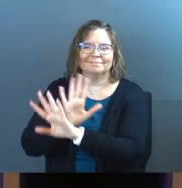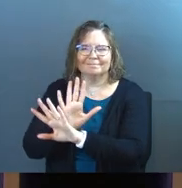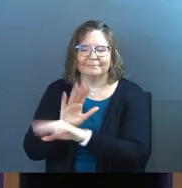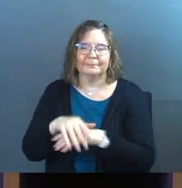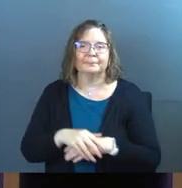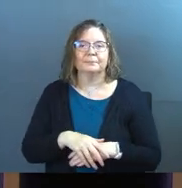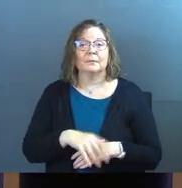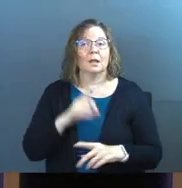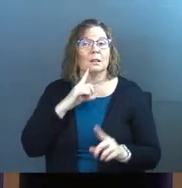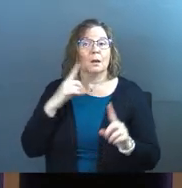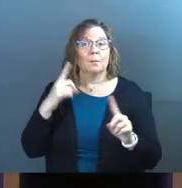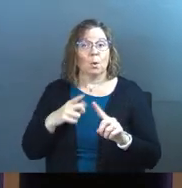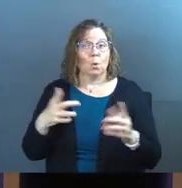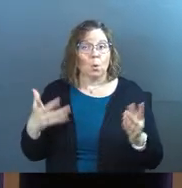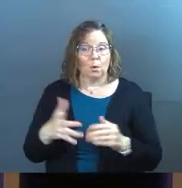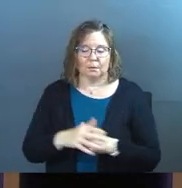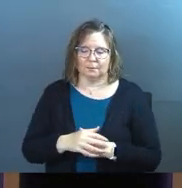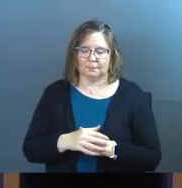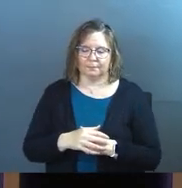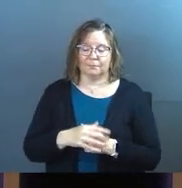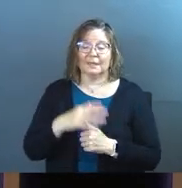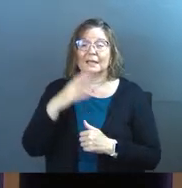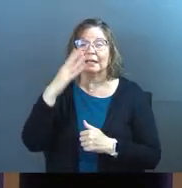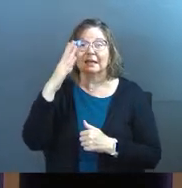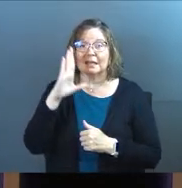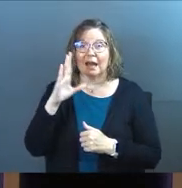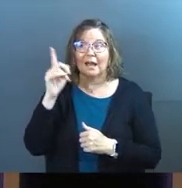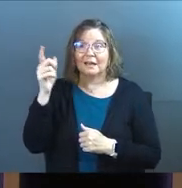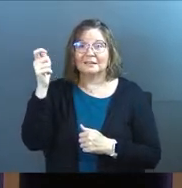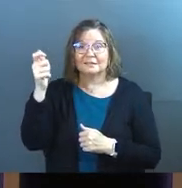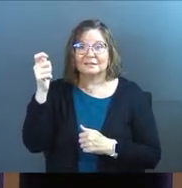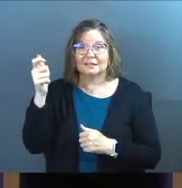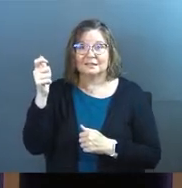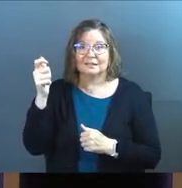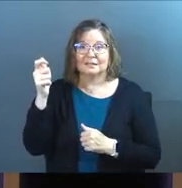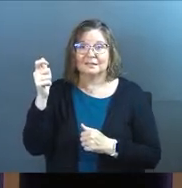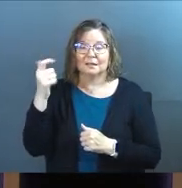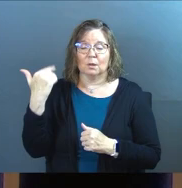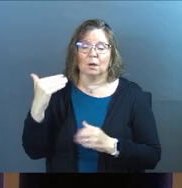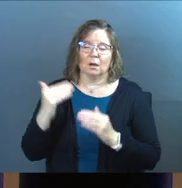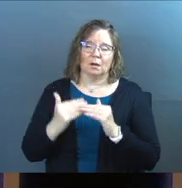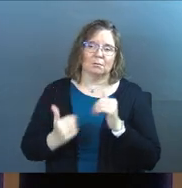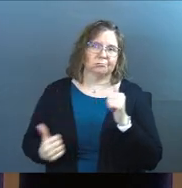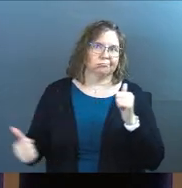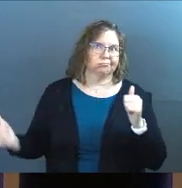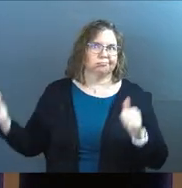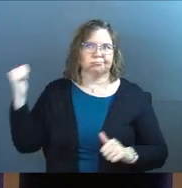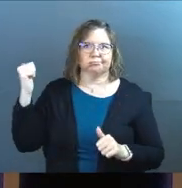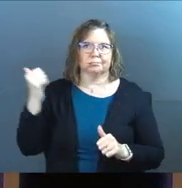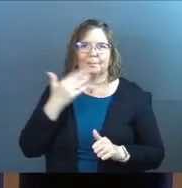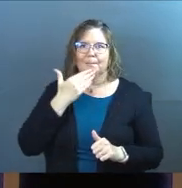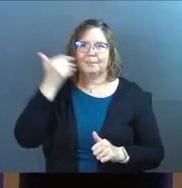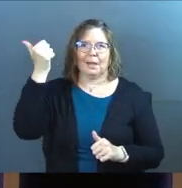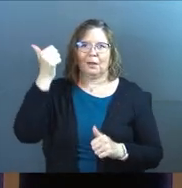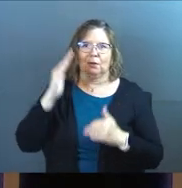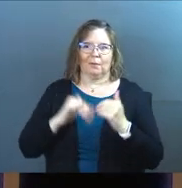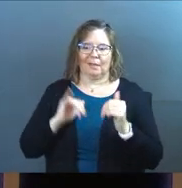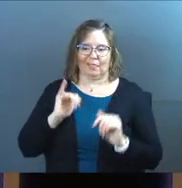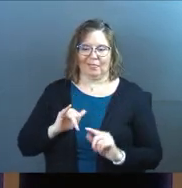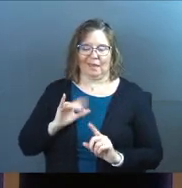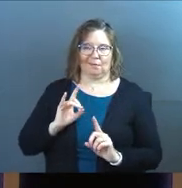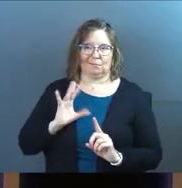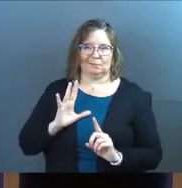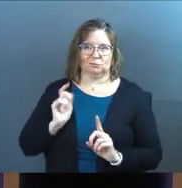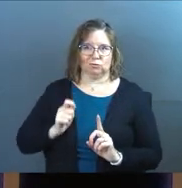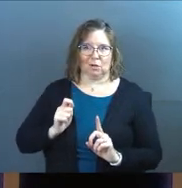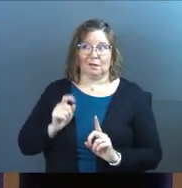Here's the point. The point is that God is infinitely greater than that mega jerk judge.